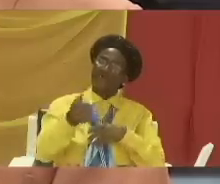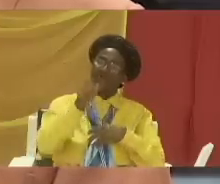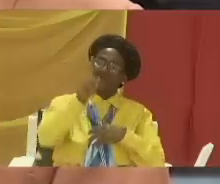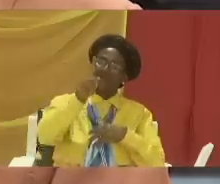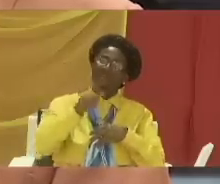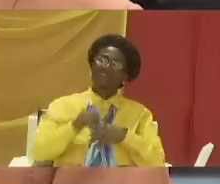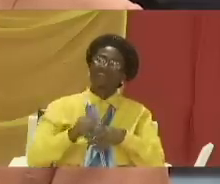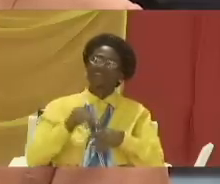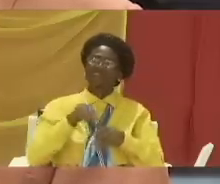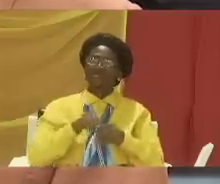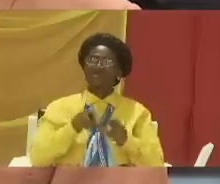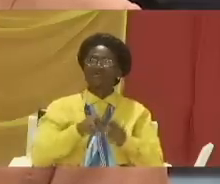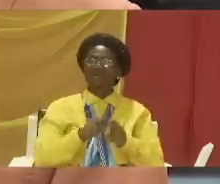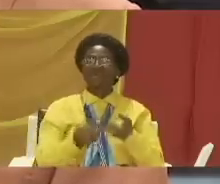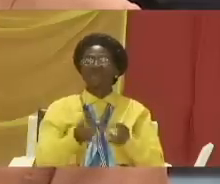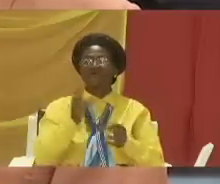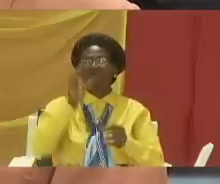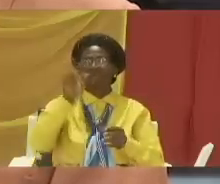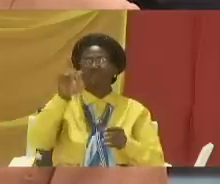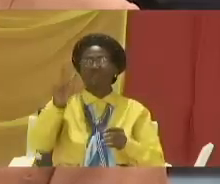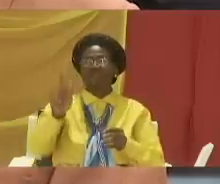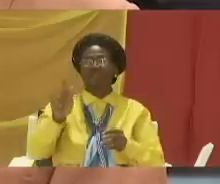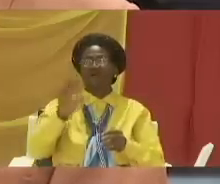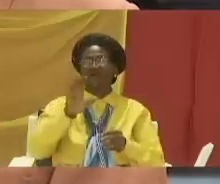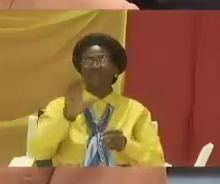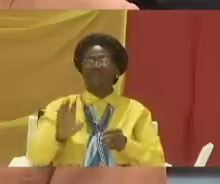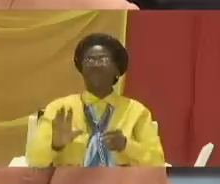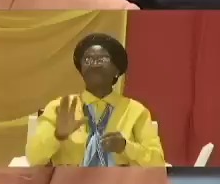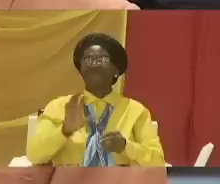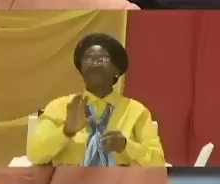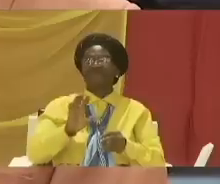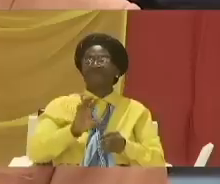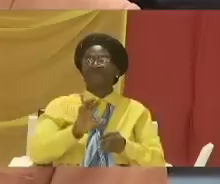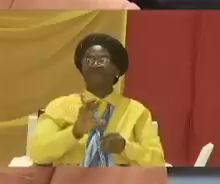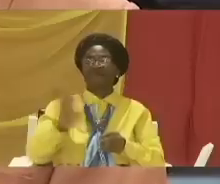In Revelation 21, verse 5, Revelation